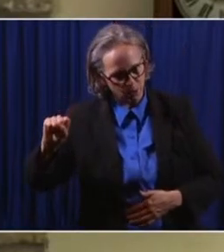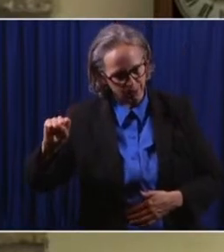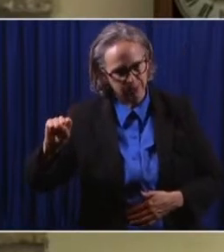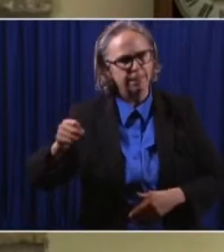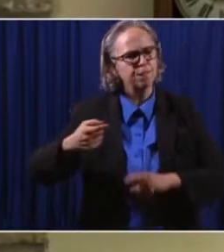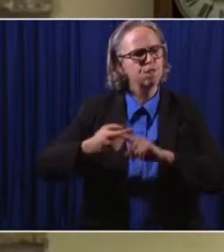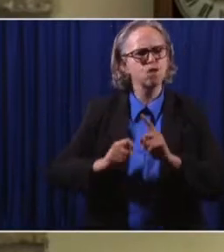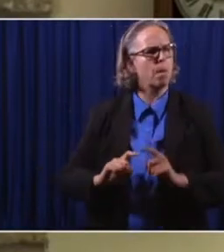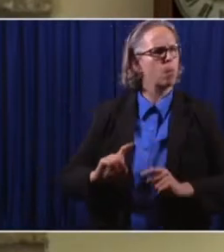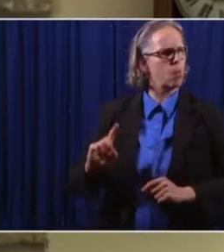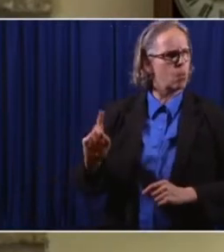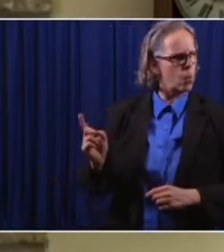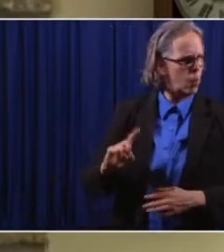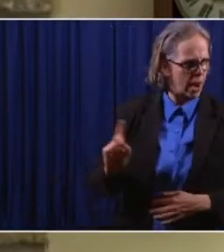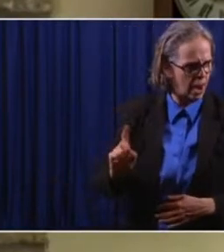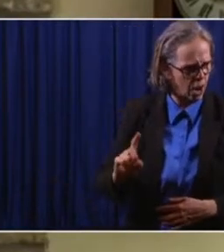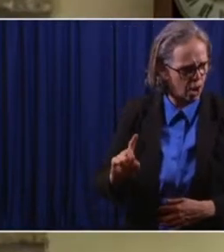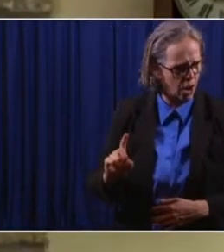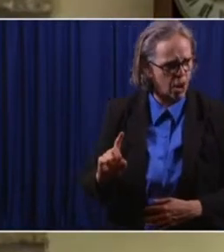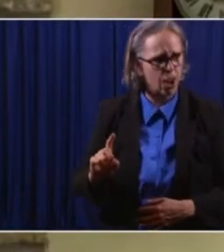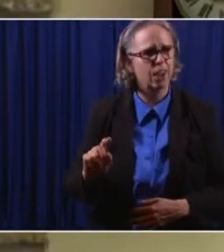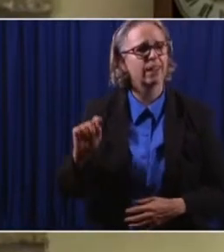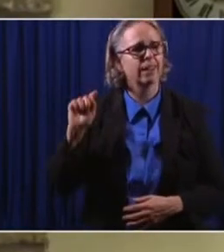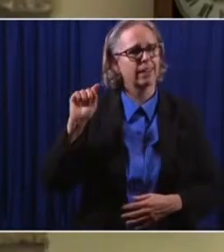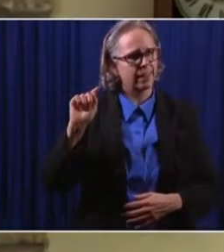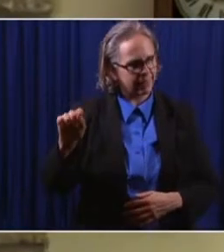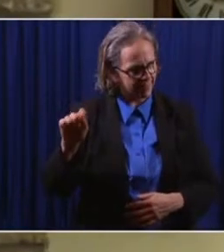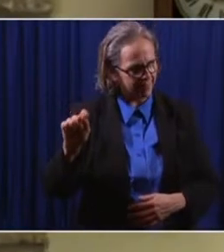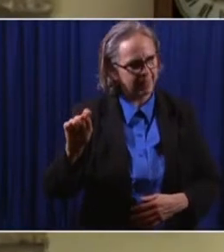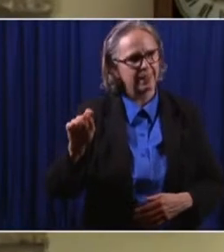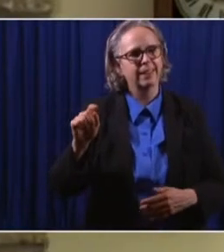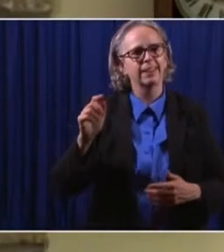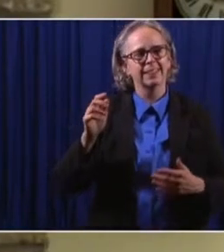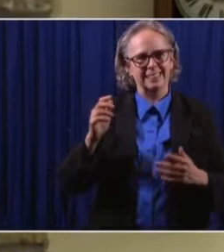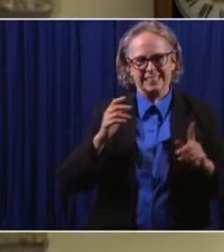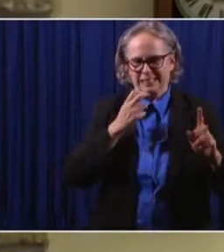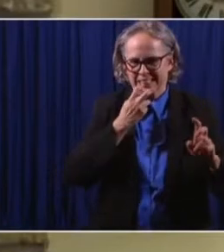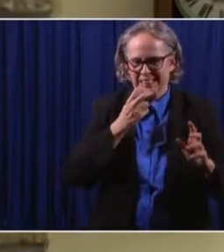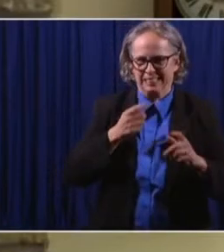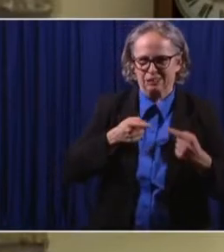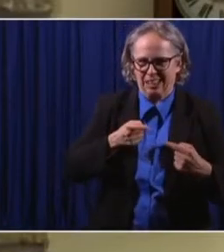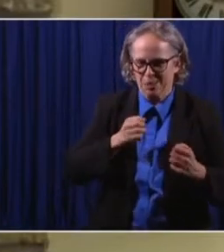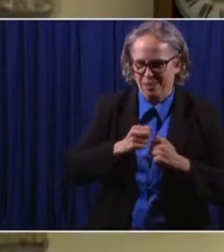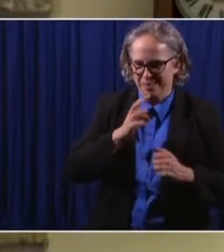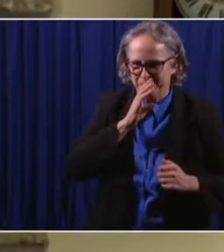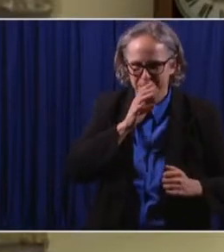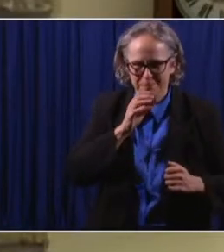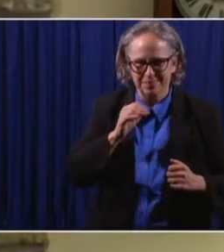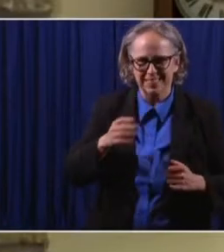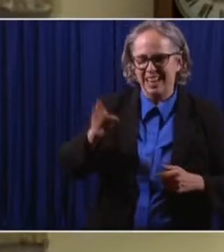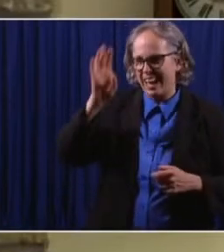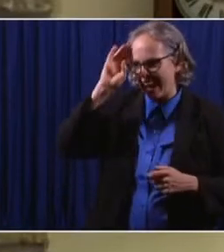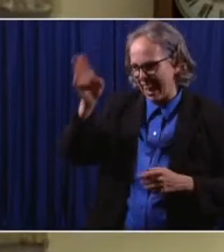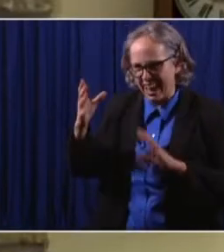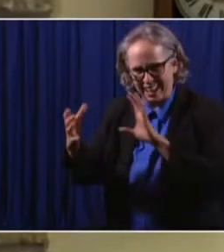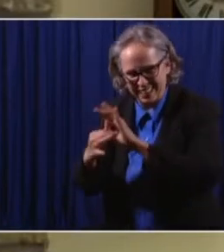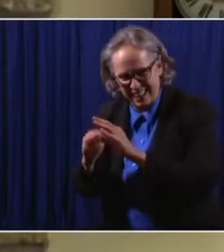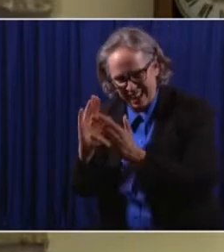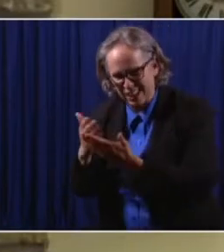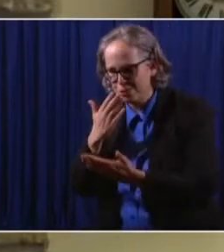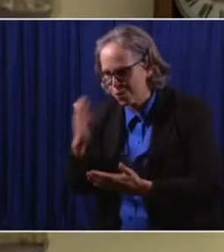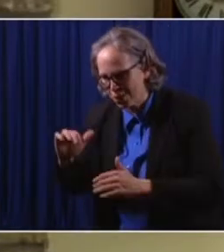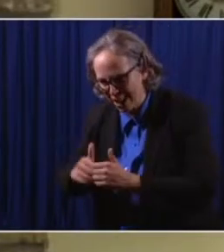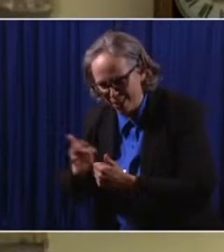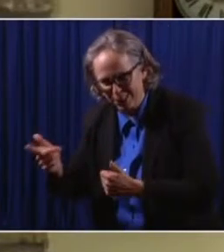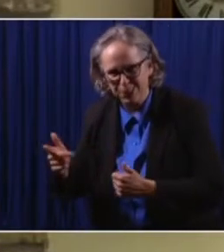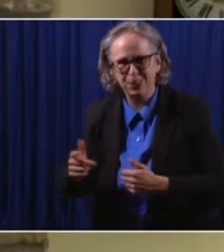Bose, Air Bose. Excuse me, Javi. How you doing? Great. How are you doing, Governor?